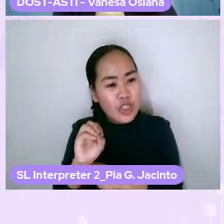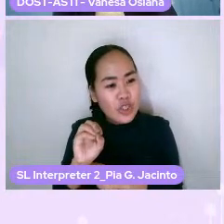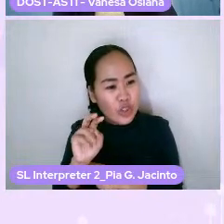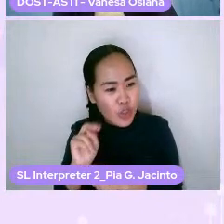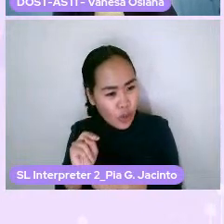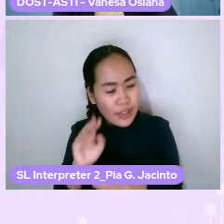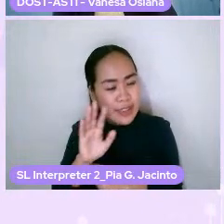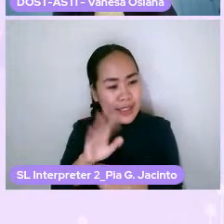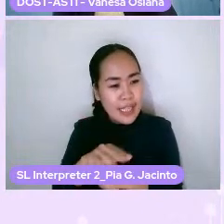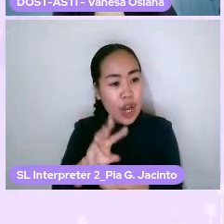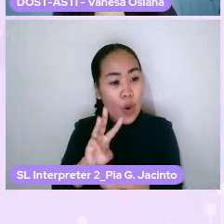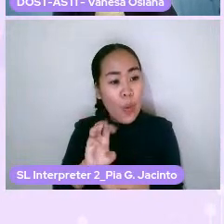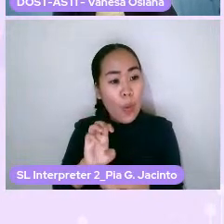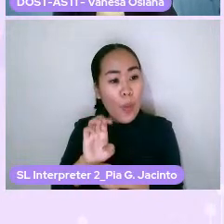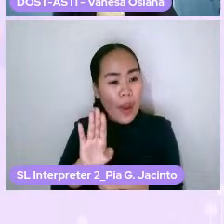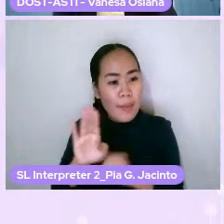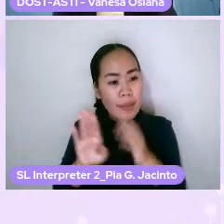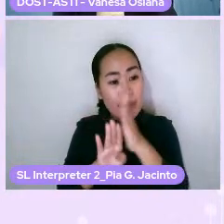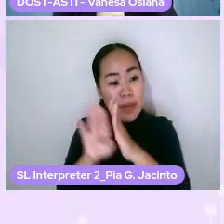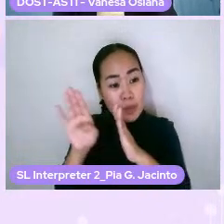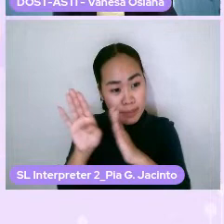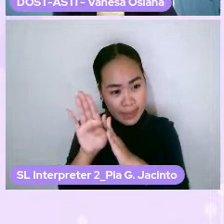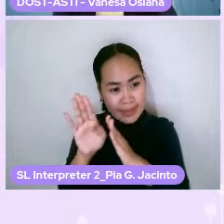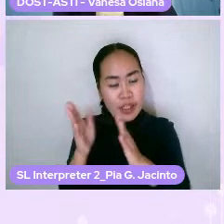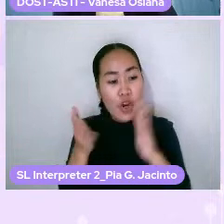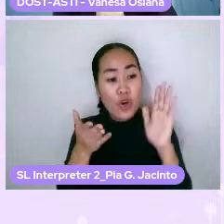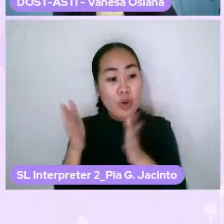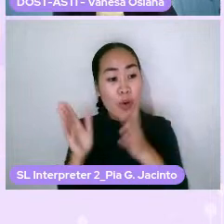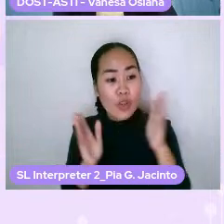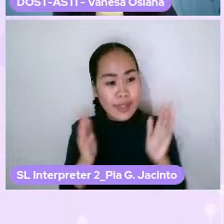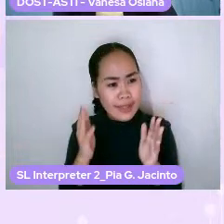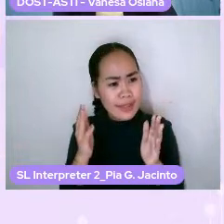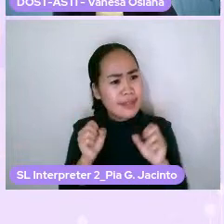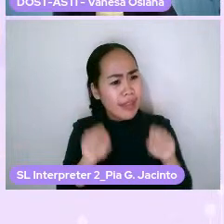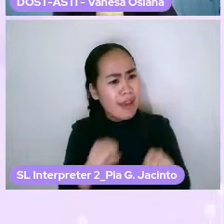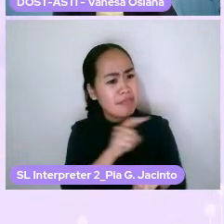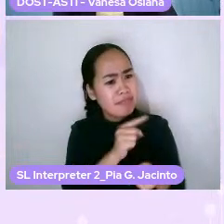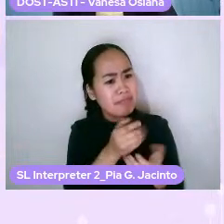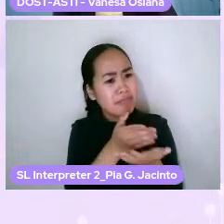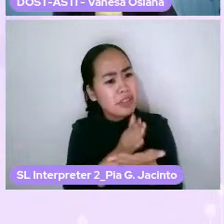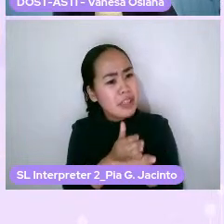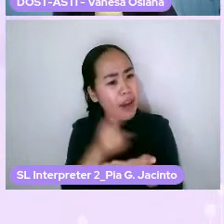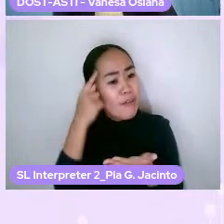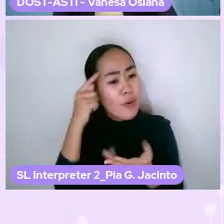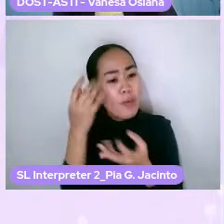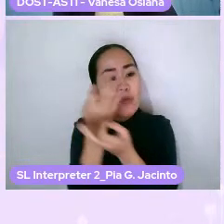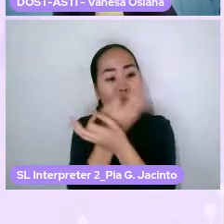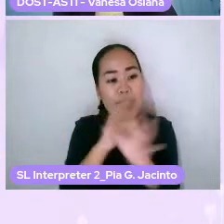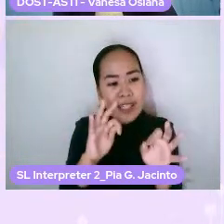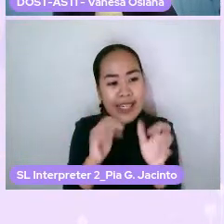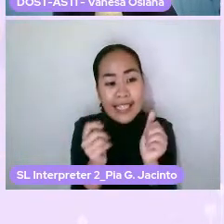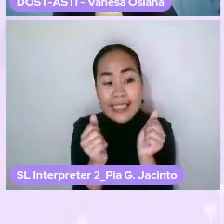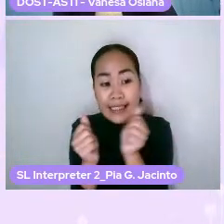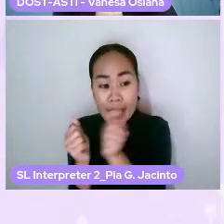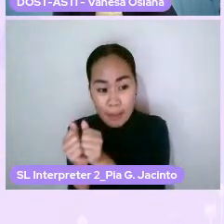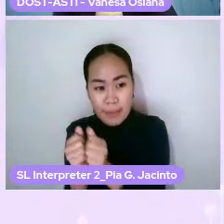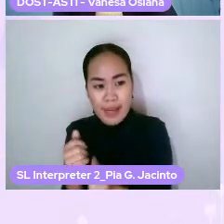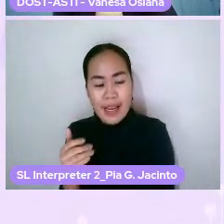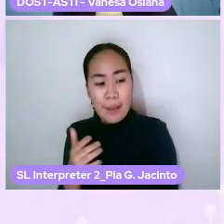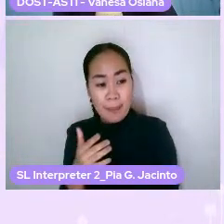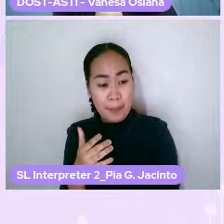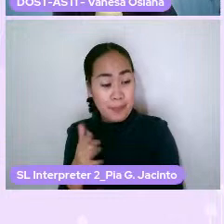and robotics for free to support the next generation of computer innovators with her dad, who is also a volunteer